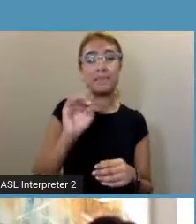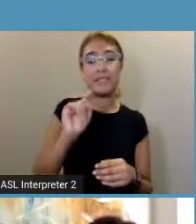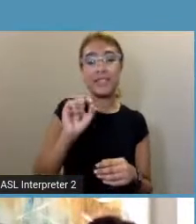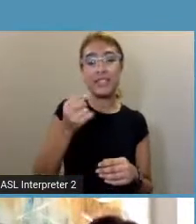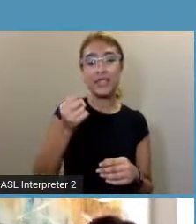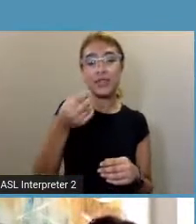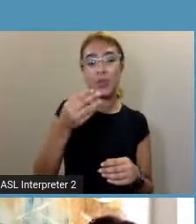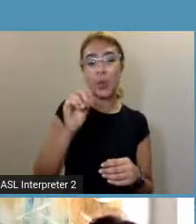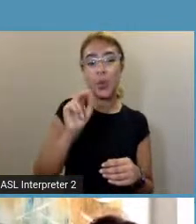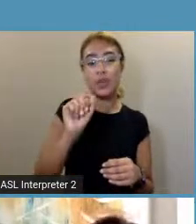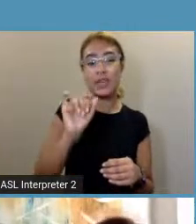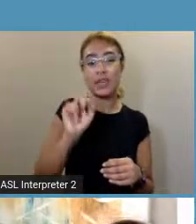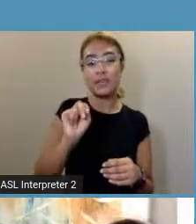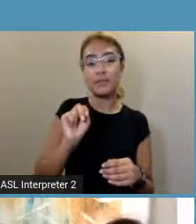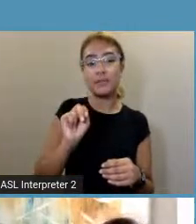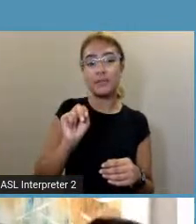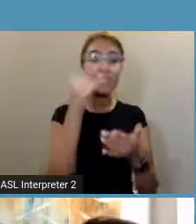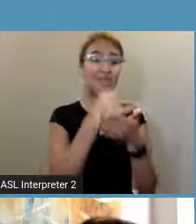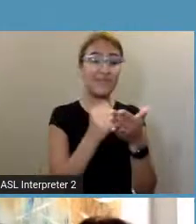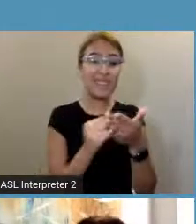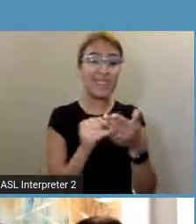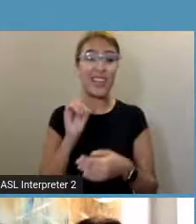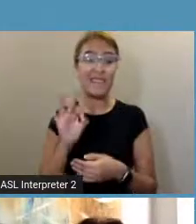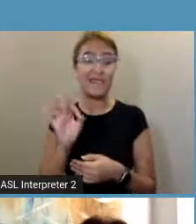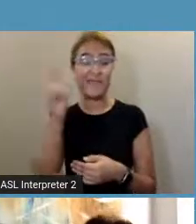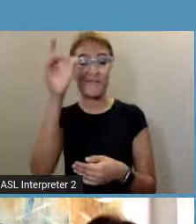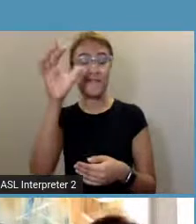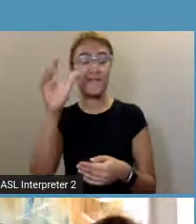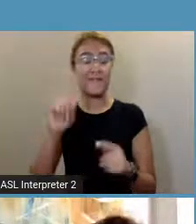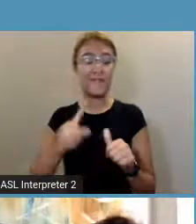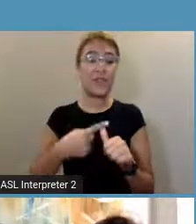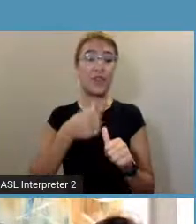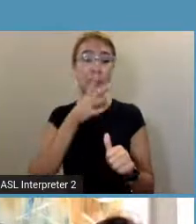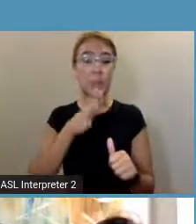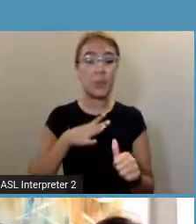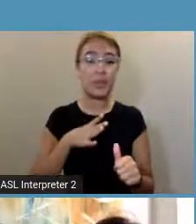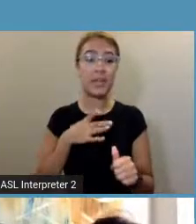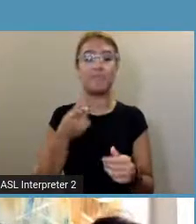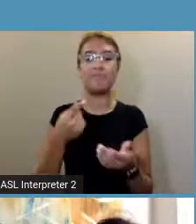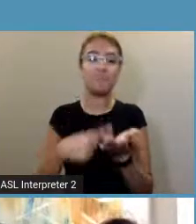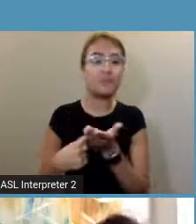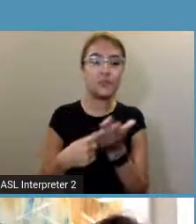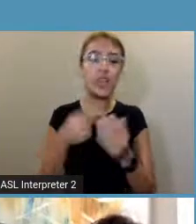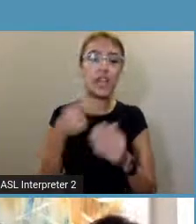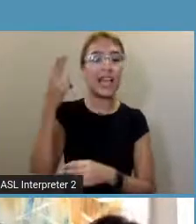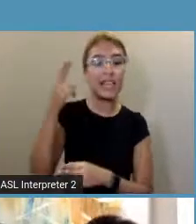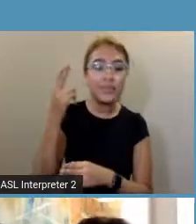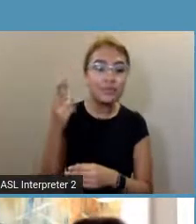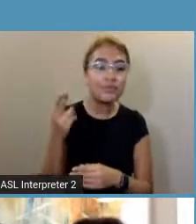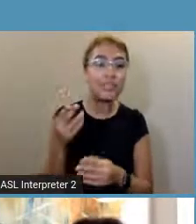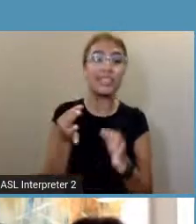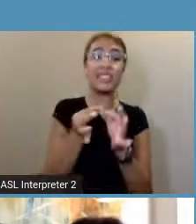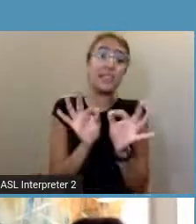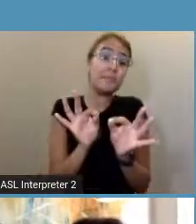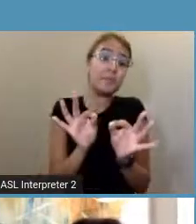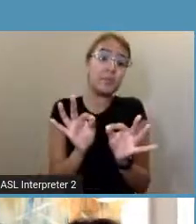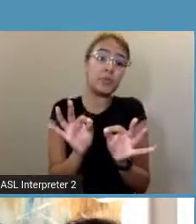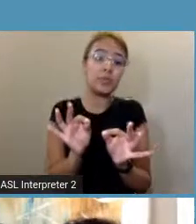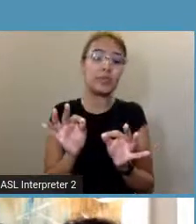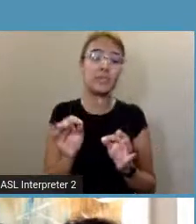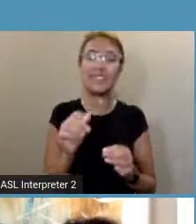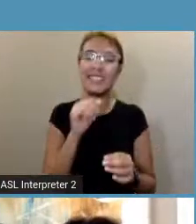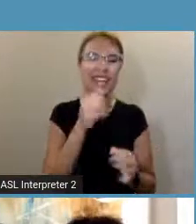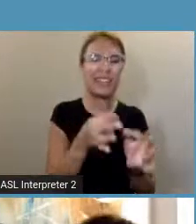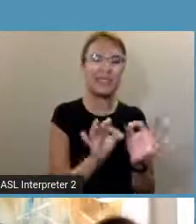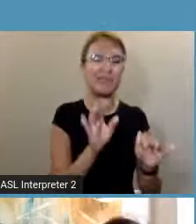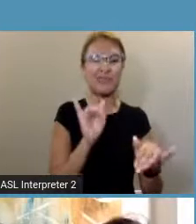exhibition that collects paintings of the first ladies and tells you about their history. Again, it's simple. It's not as simple as social media.